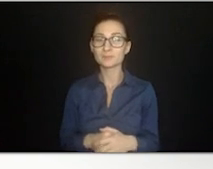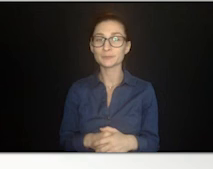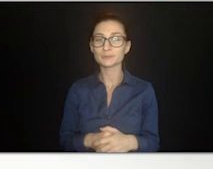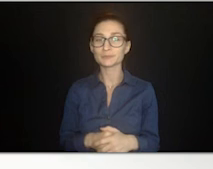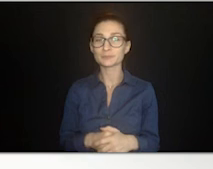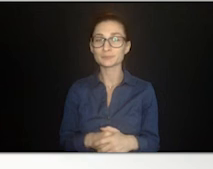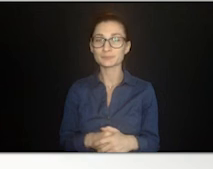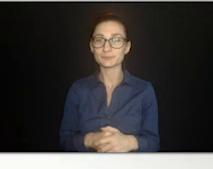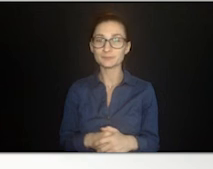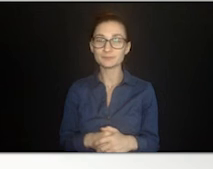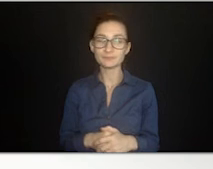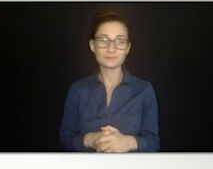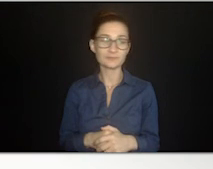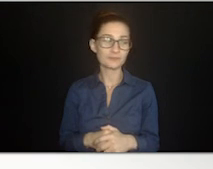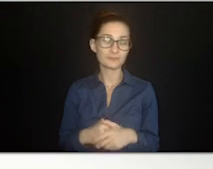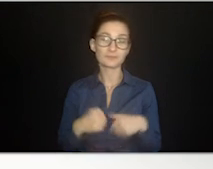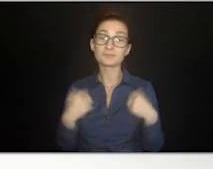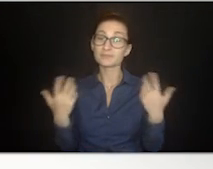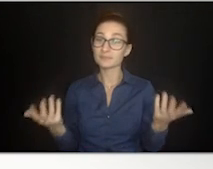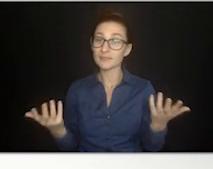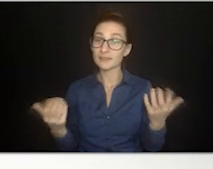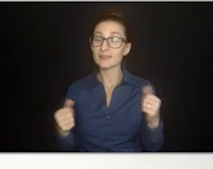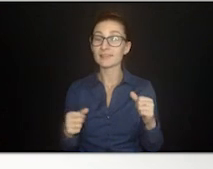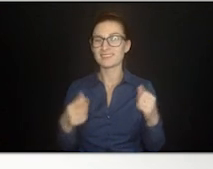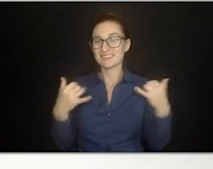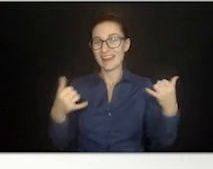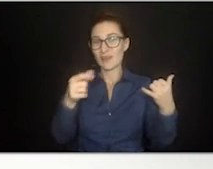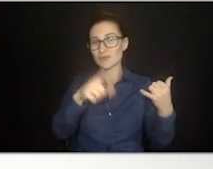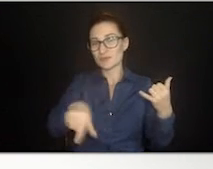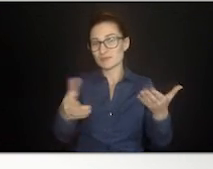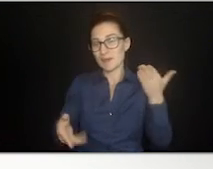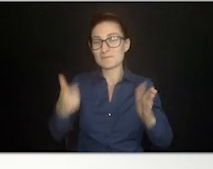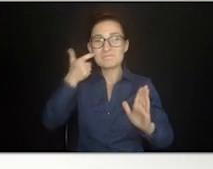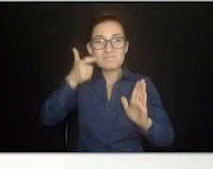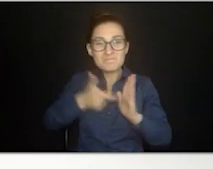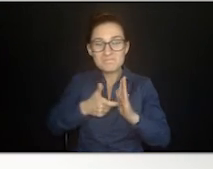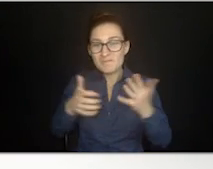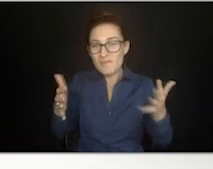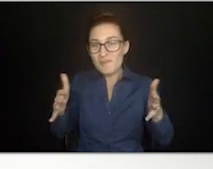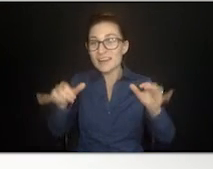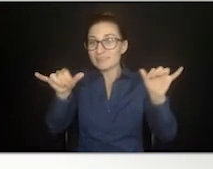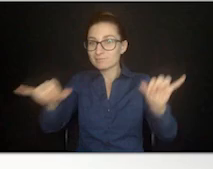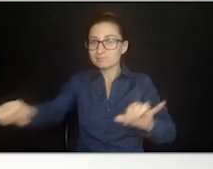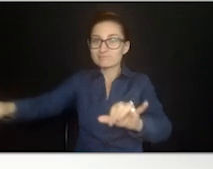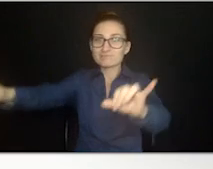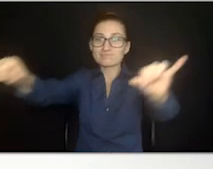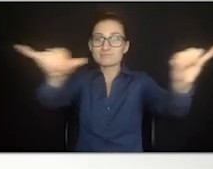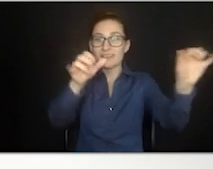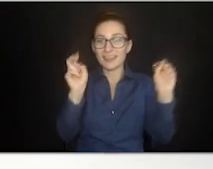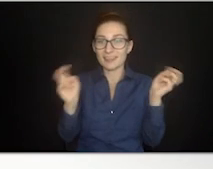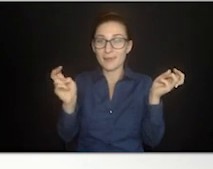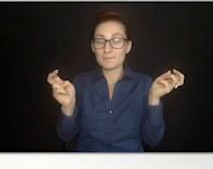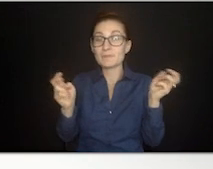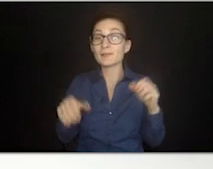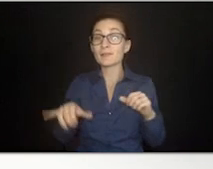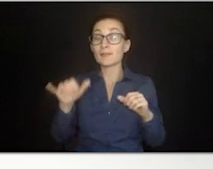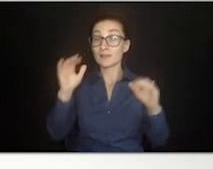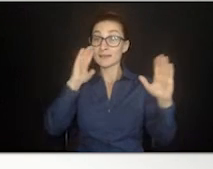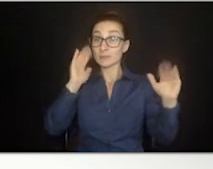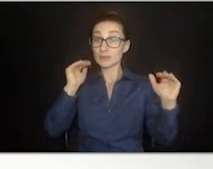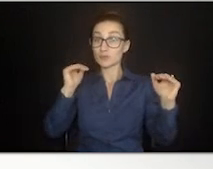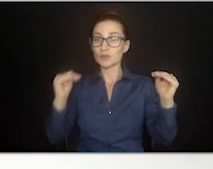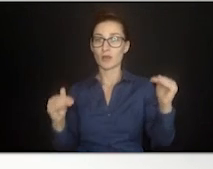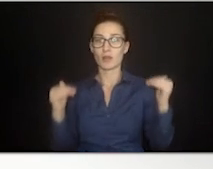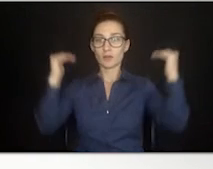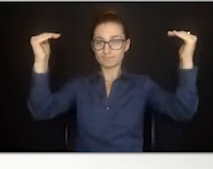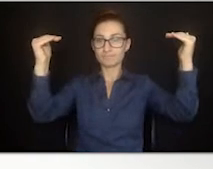So by now you're probably recognizing a common theme here. Hold the bar high. If